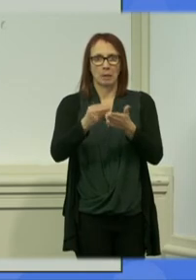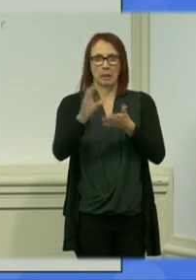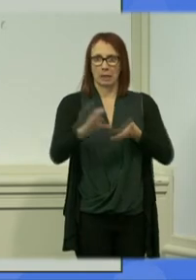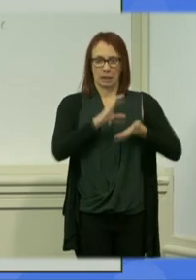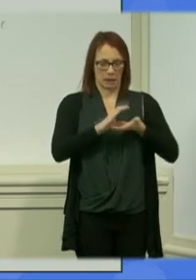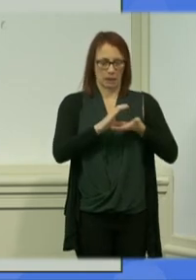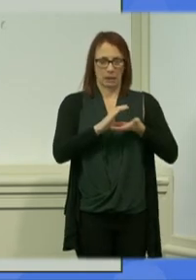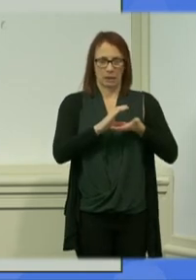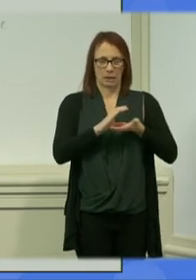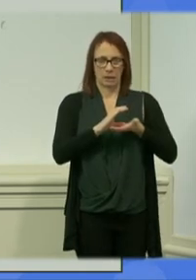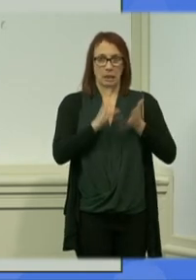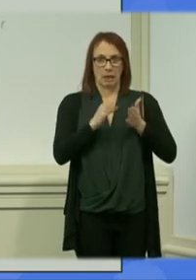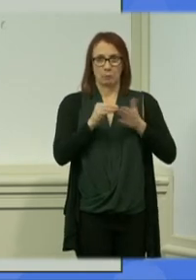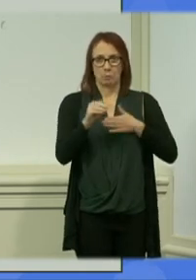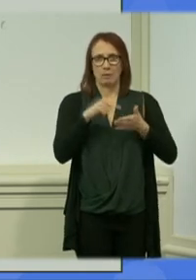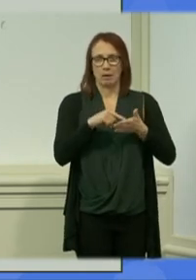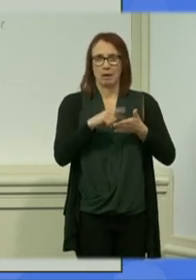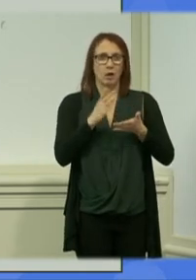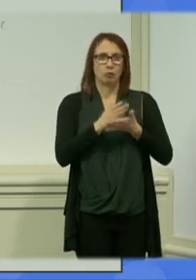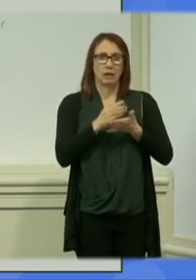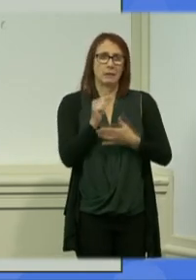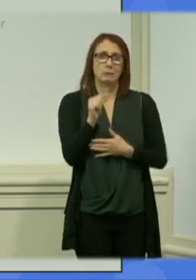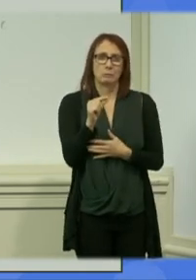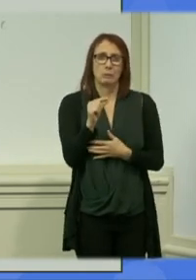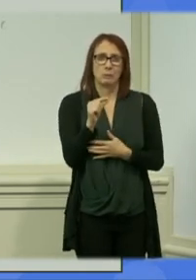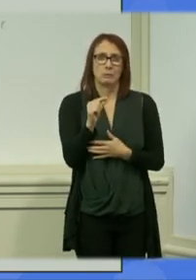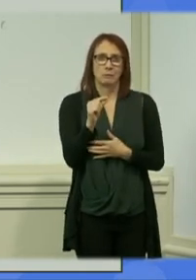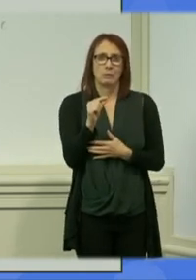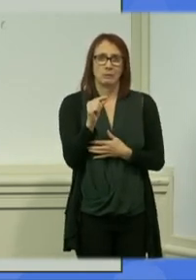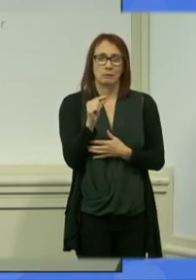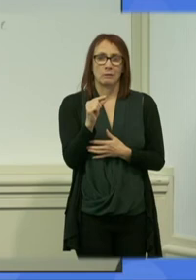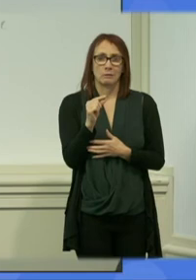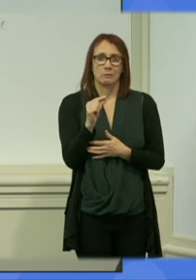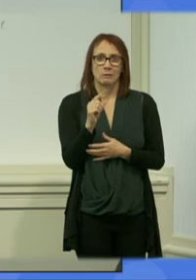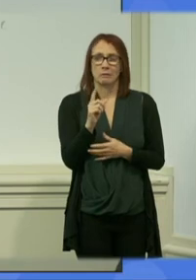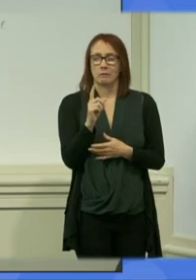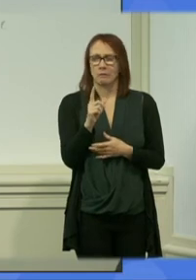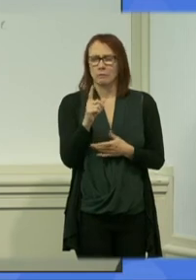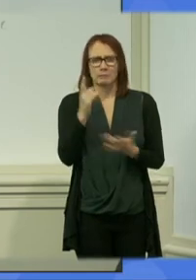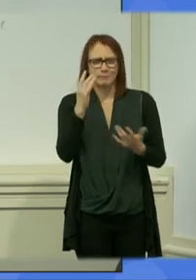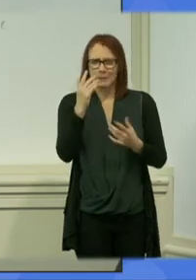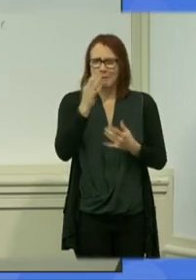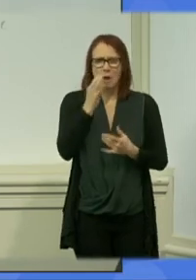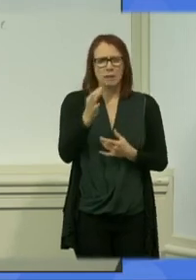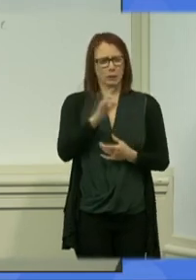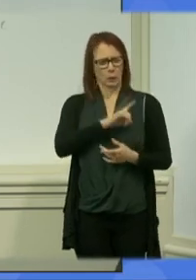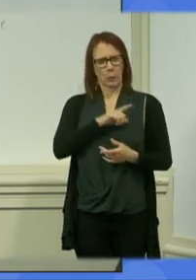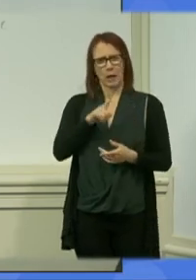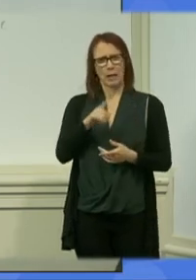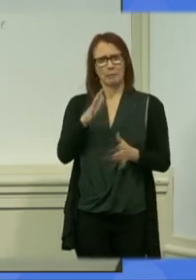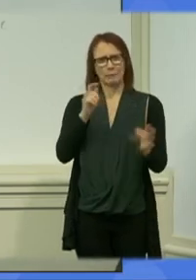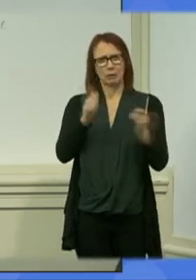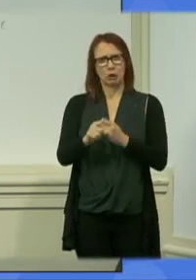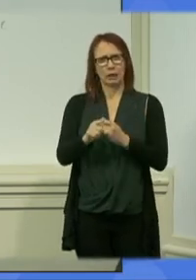see, it's small beer in the grand scheme of things. And you might also ask why that's the way of it and whether you should